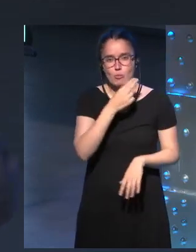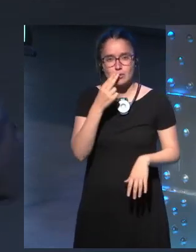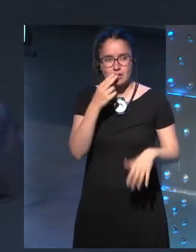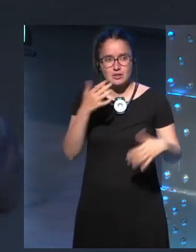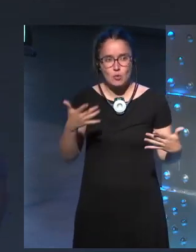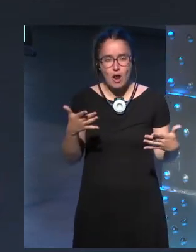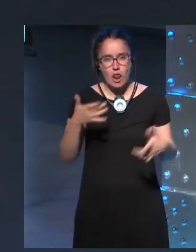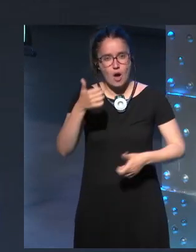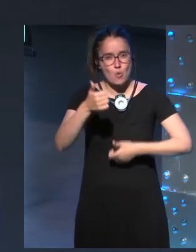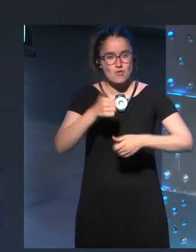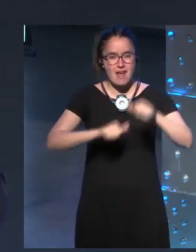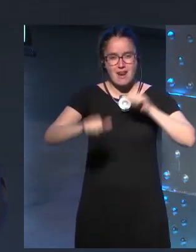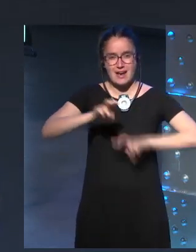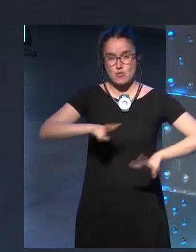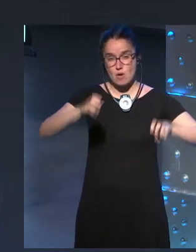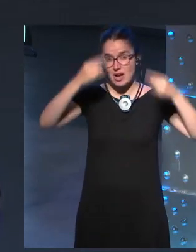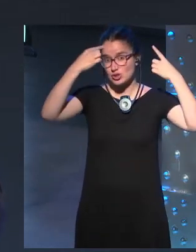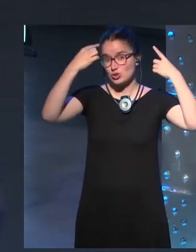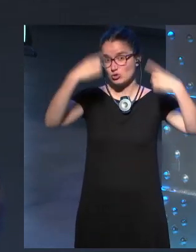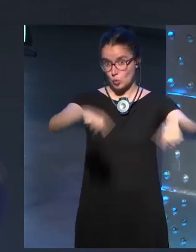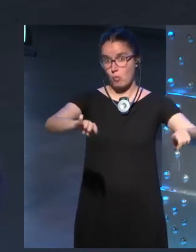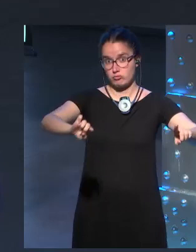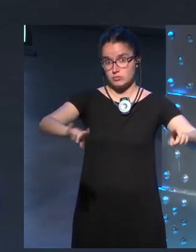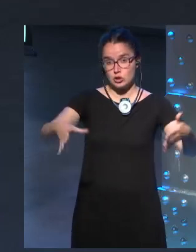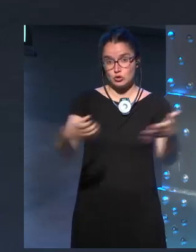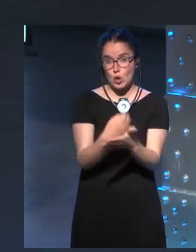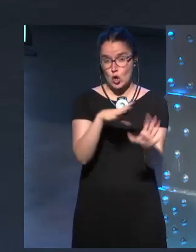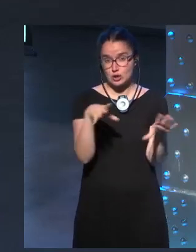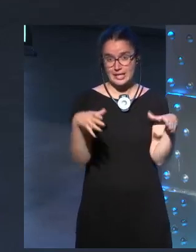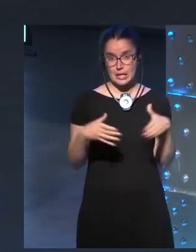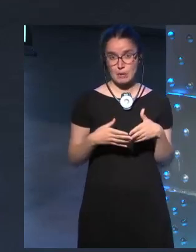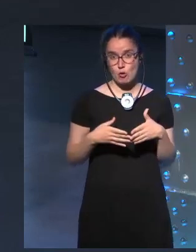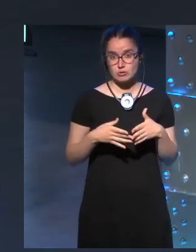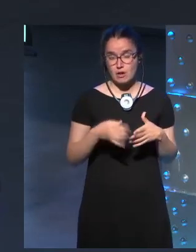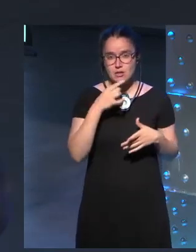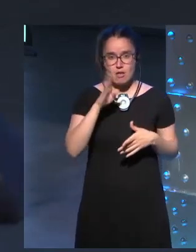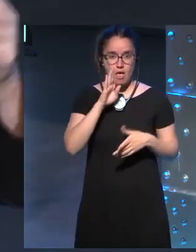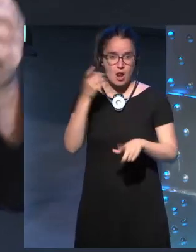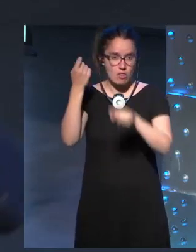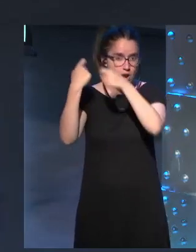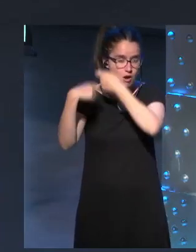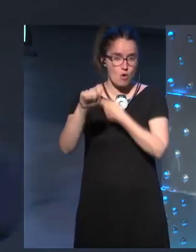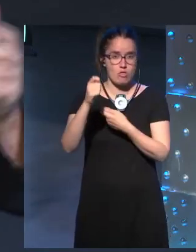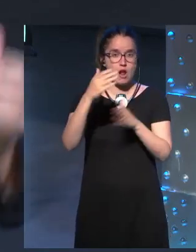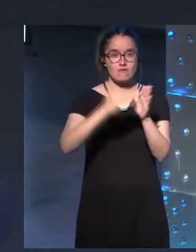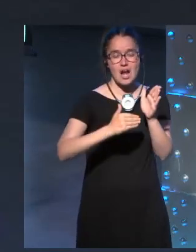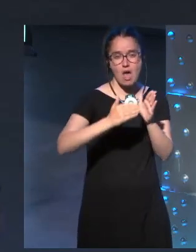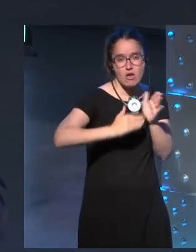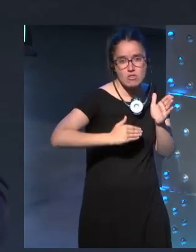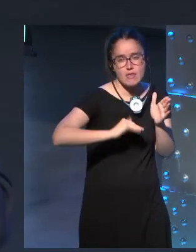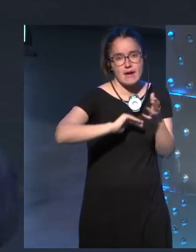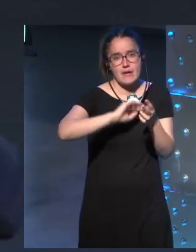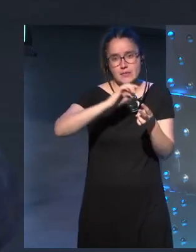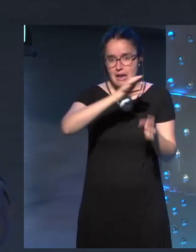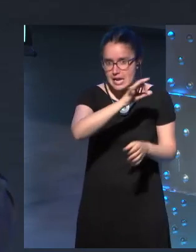other clubs in order to commit with a new championship that will be played by them, and where all these teams that